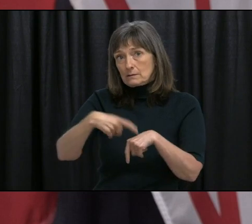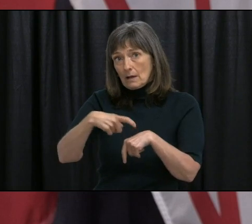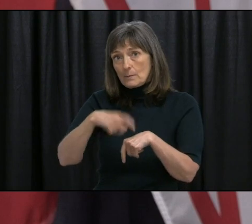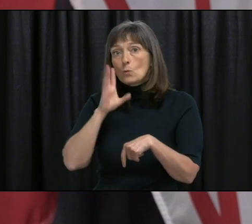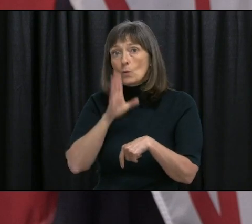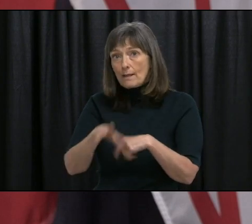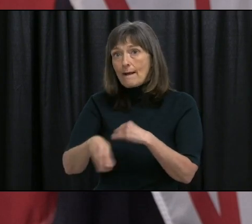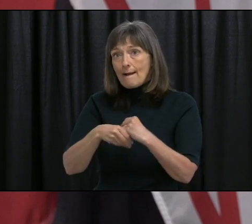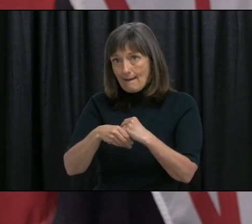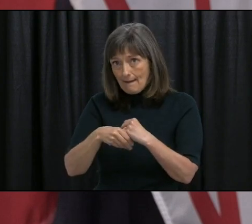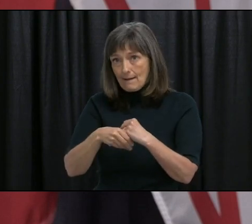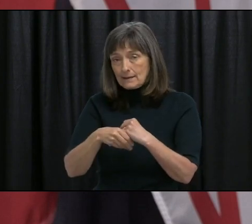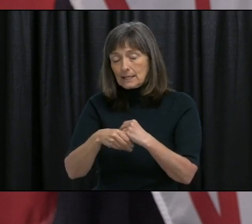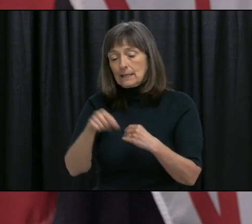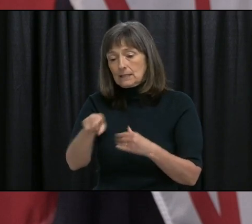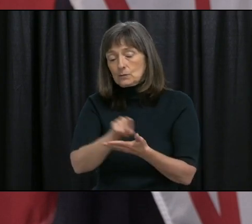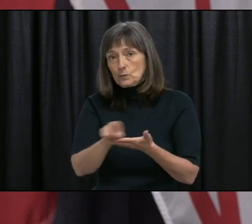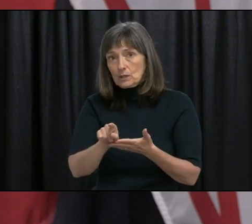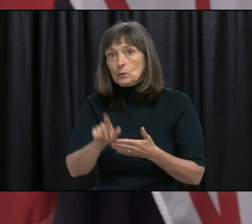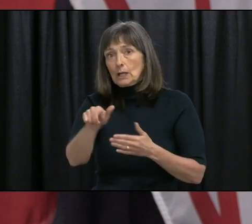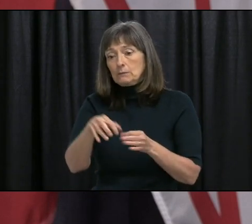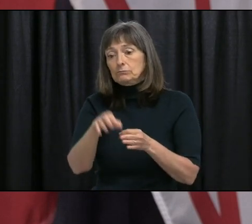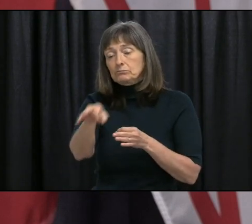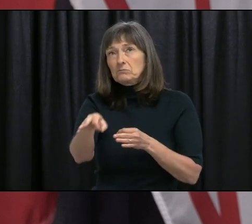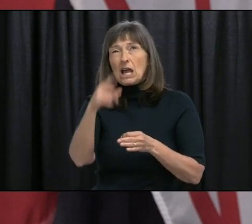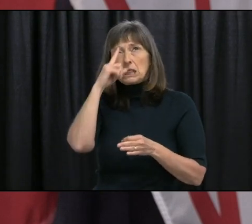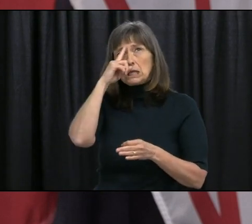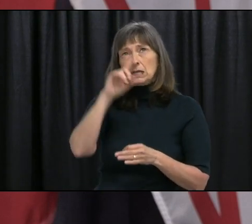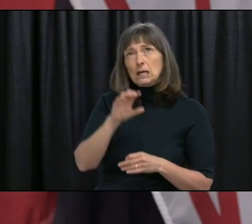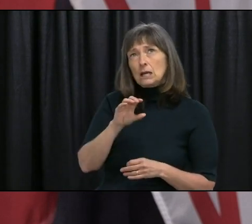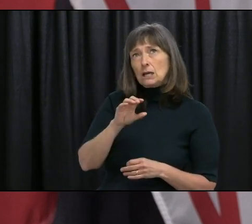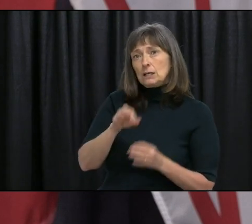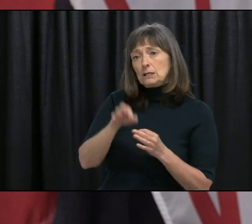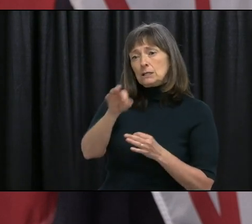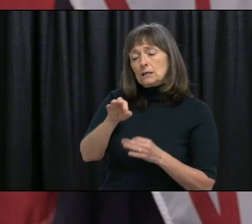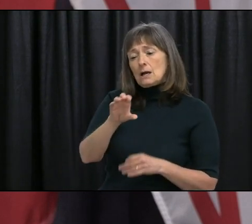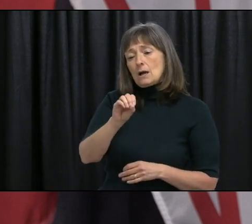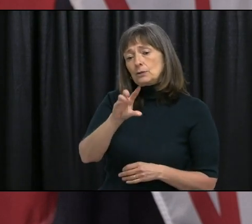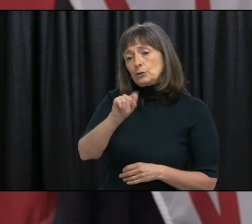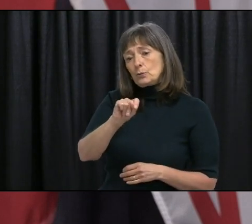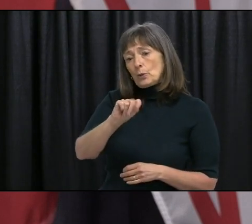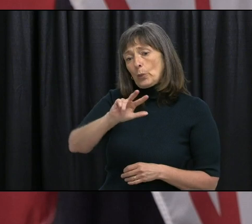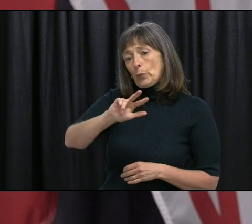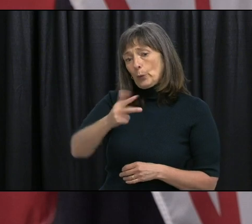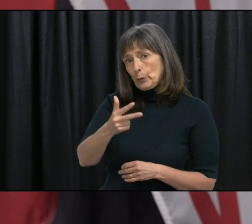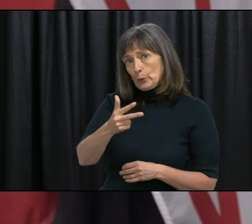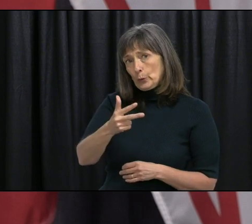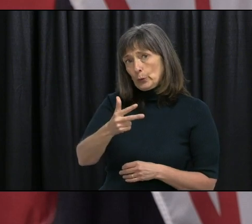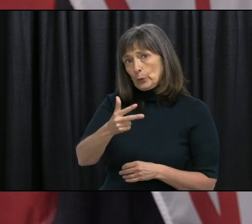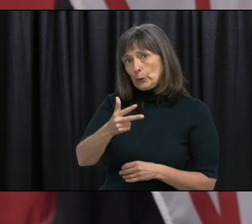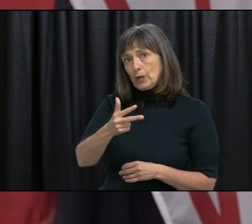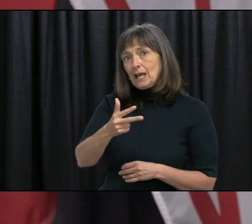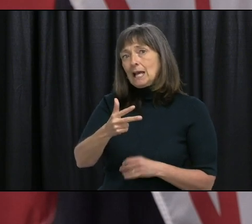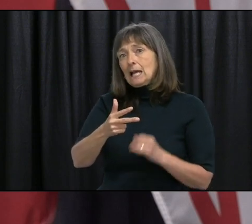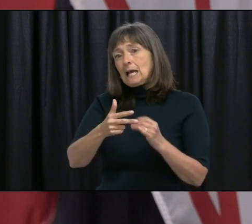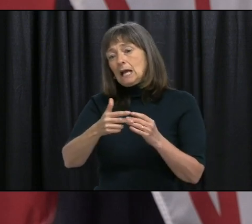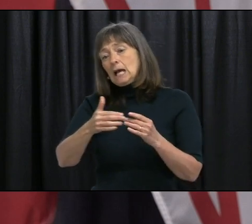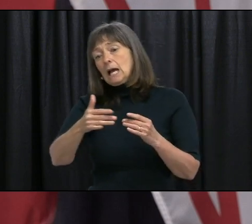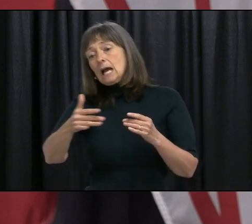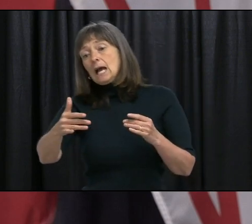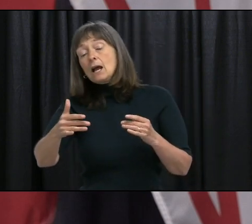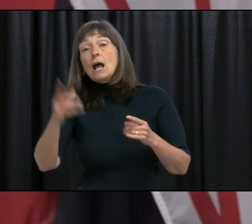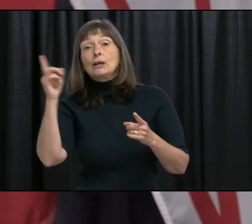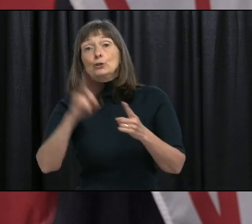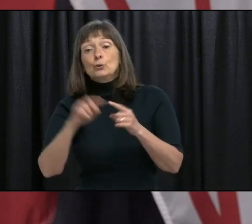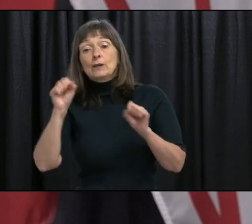and potentially into, I think, around October 3rd of this year, with December the 2nd as being the last date where you can get retroactive pay